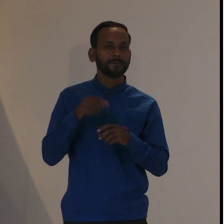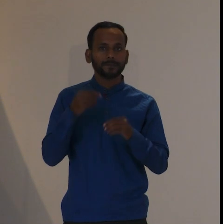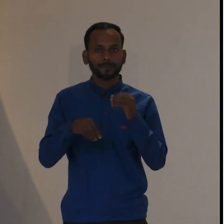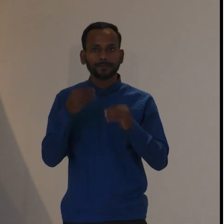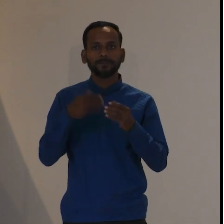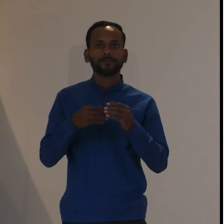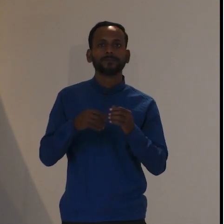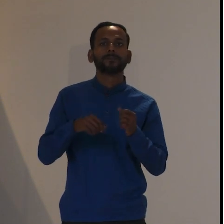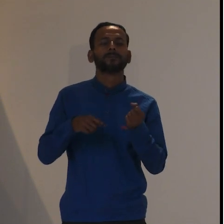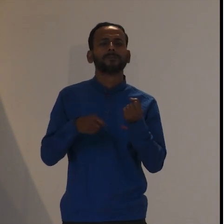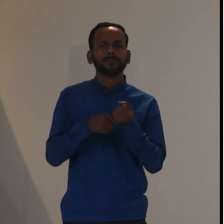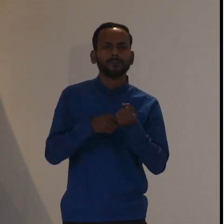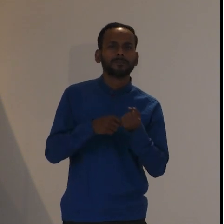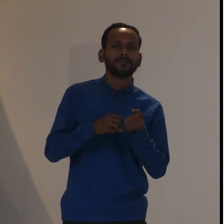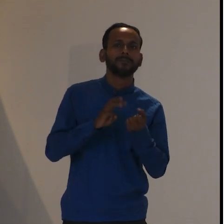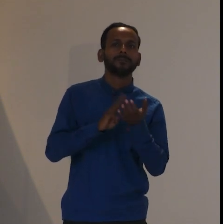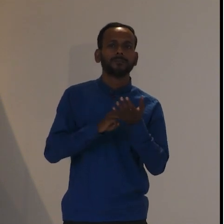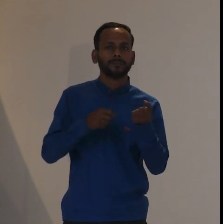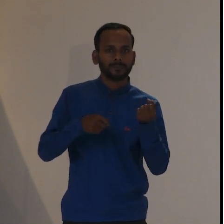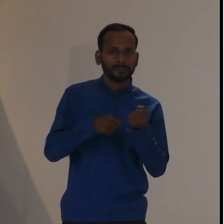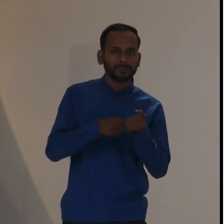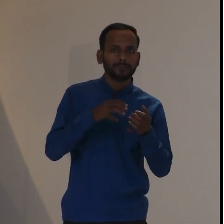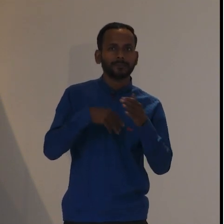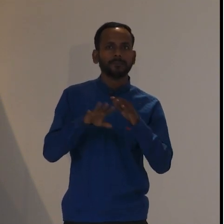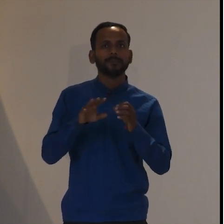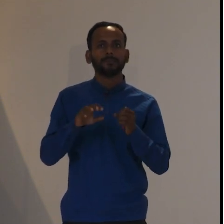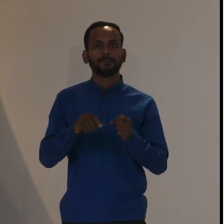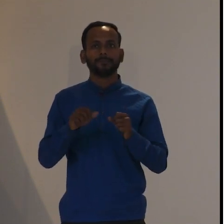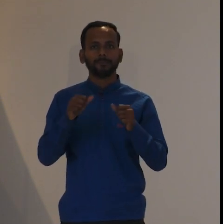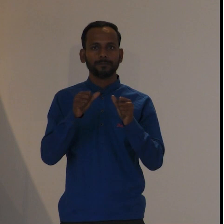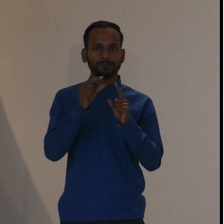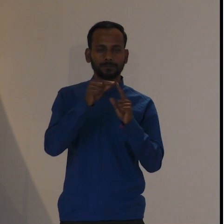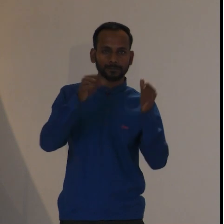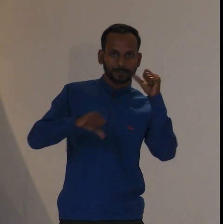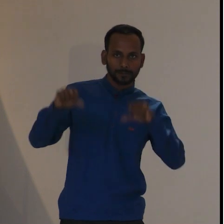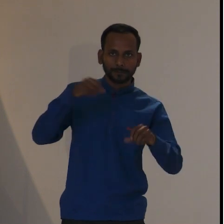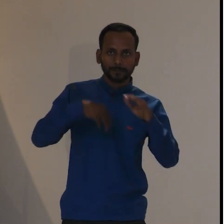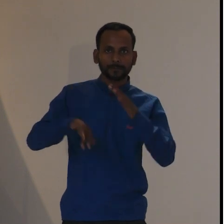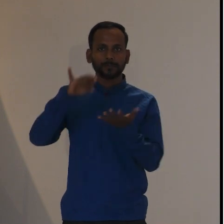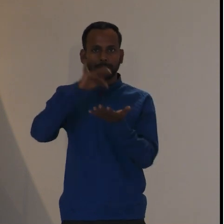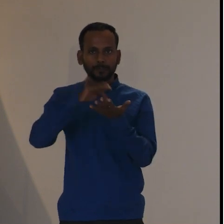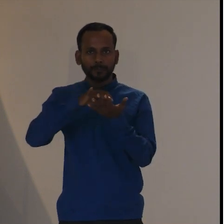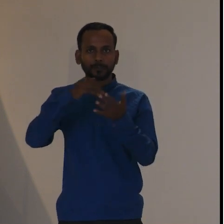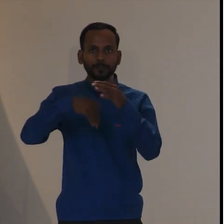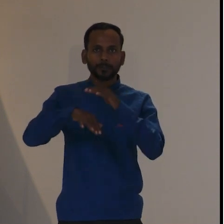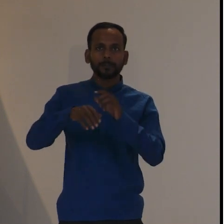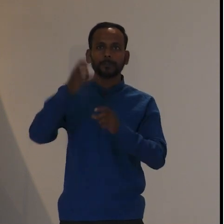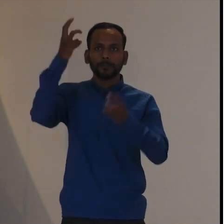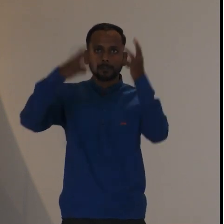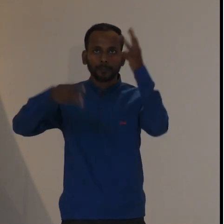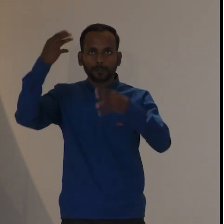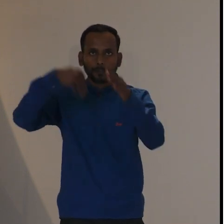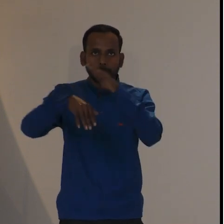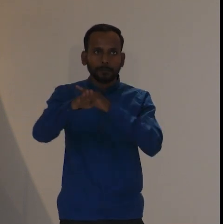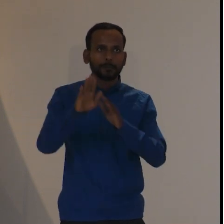in March. For the museum, the project is an attempt to make the space multisensorial. Perhaps